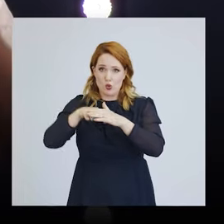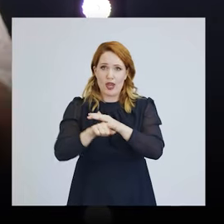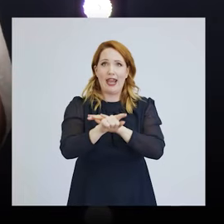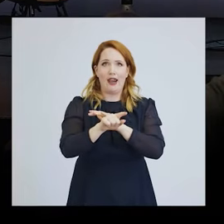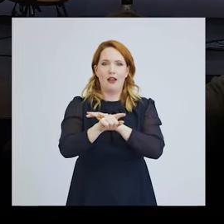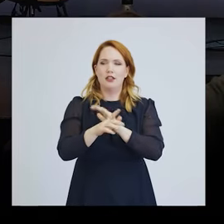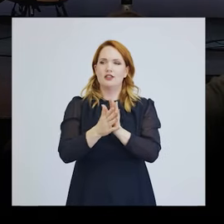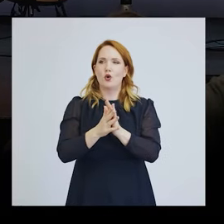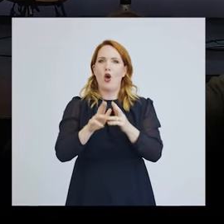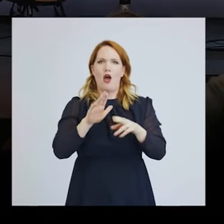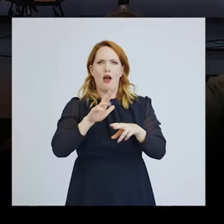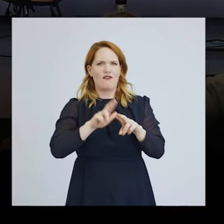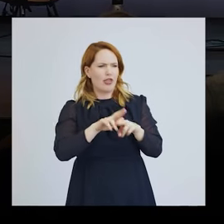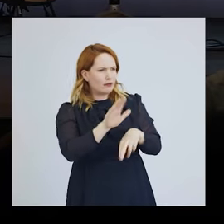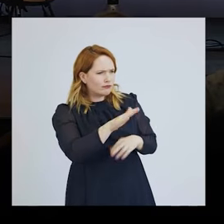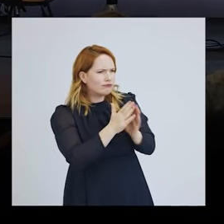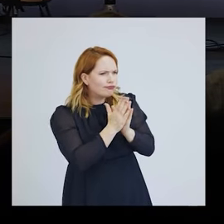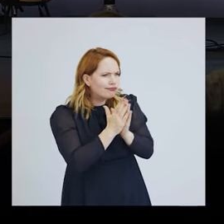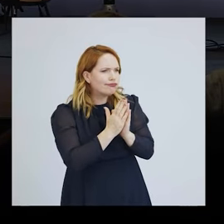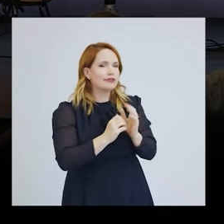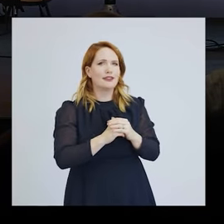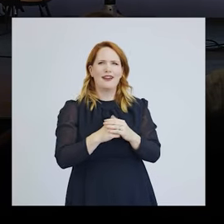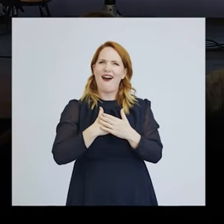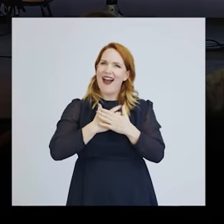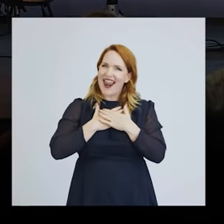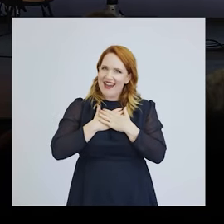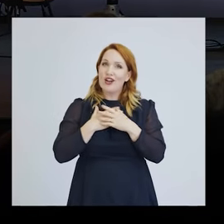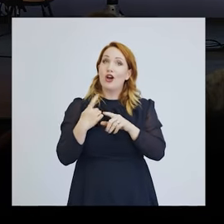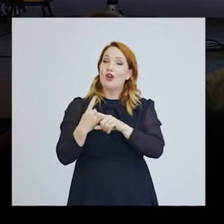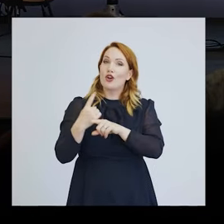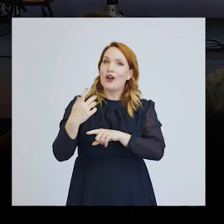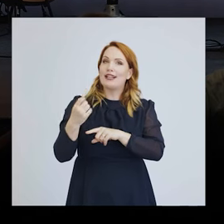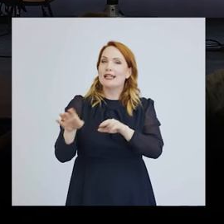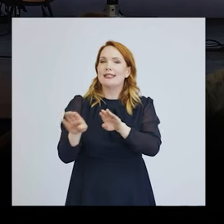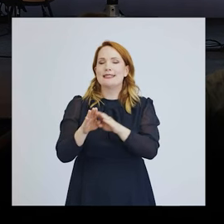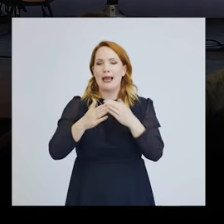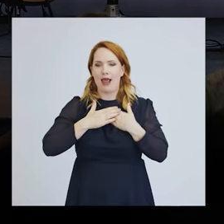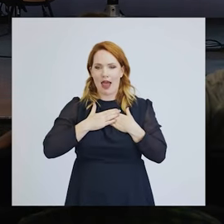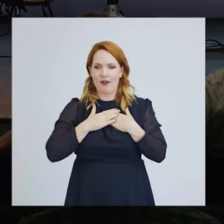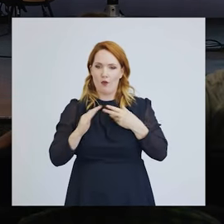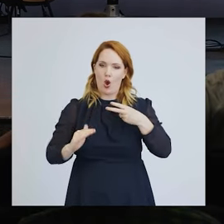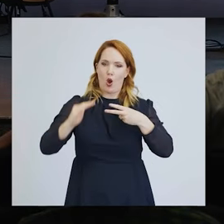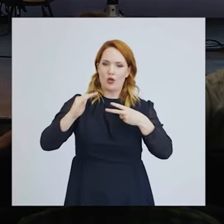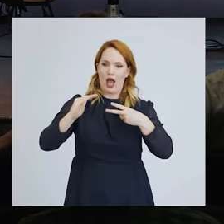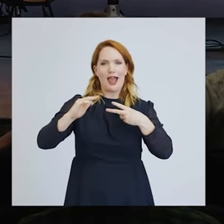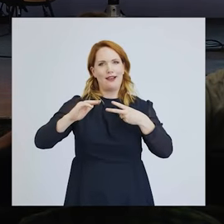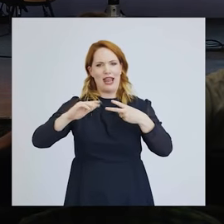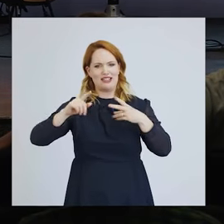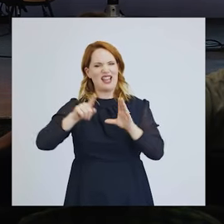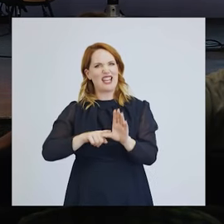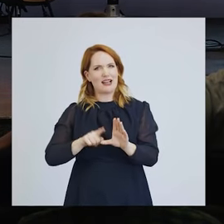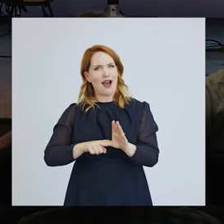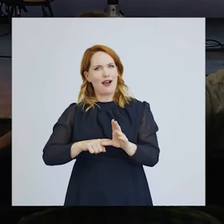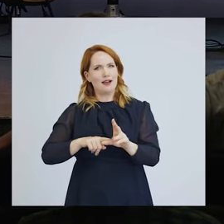stood outside. He refused to go in. So his father went out and pleaded with him. Do you know what I love is that God gives the exact same